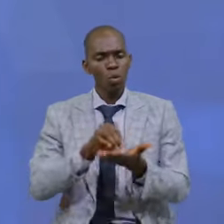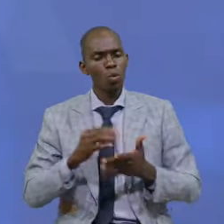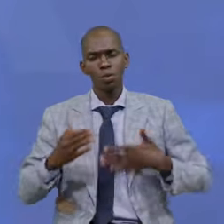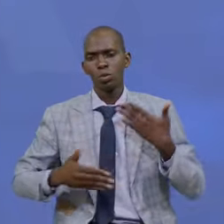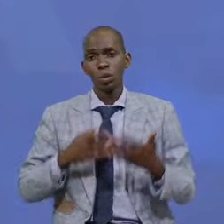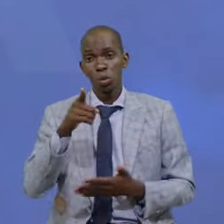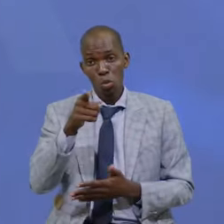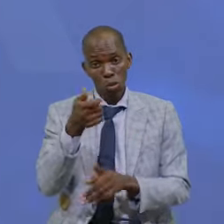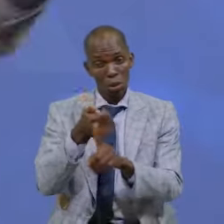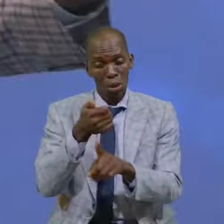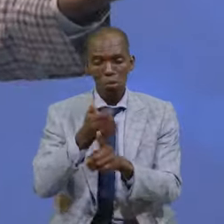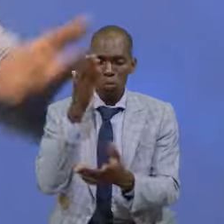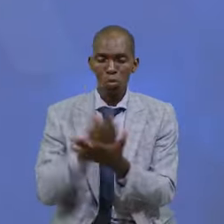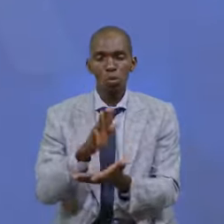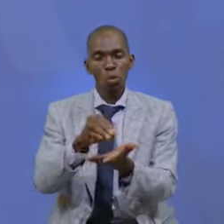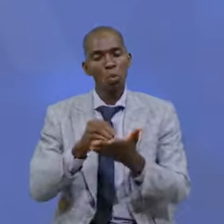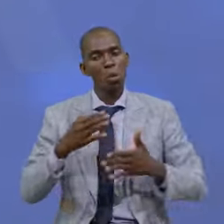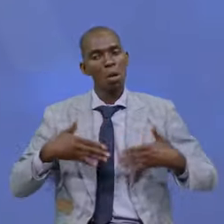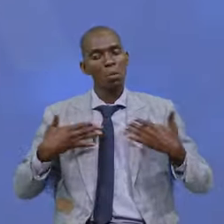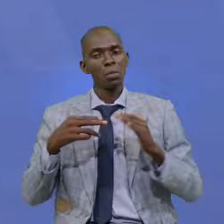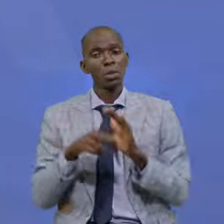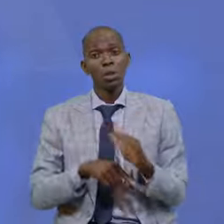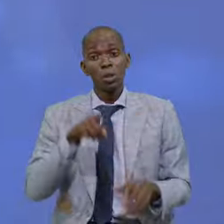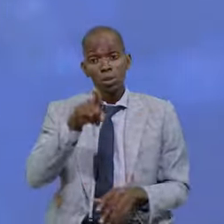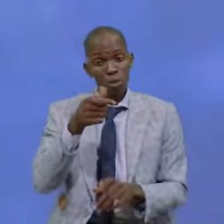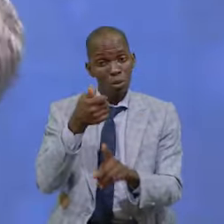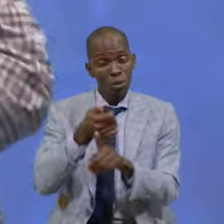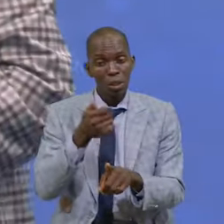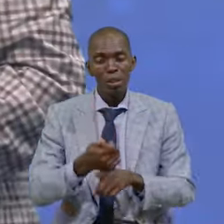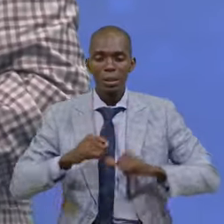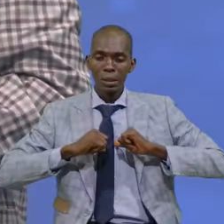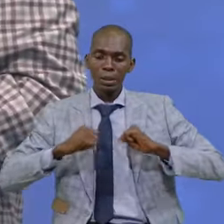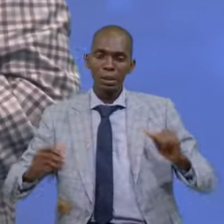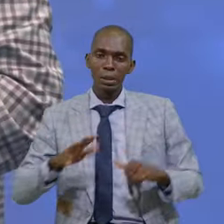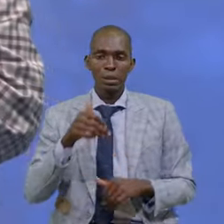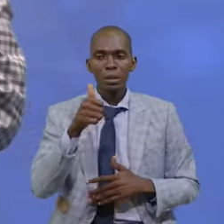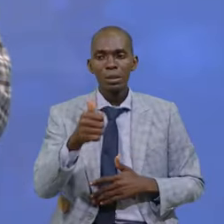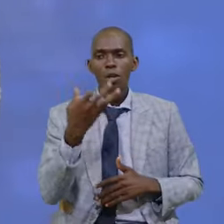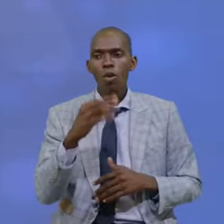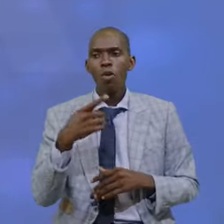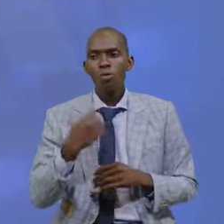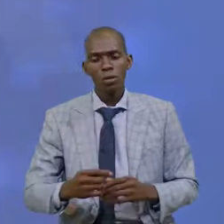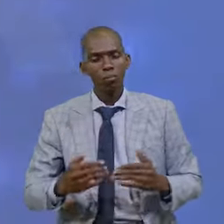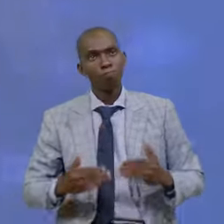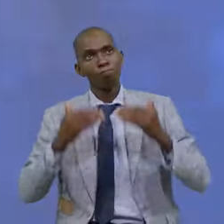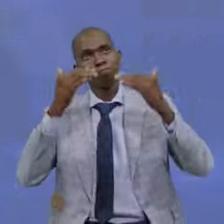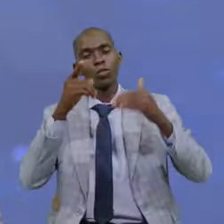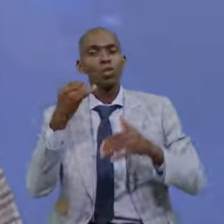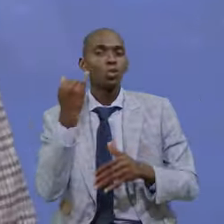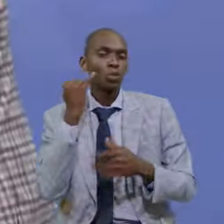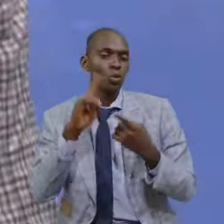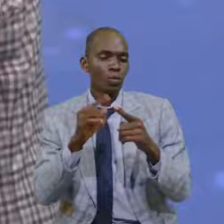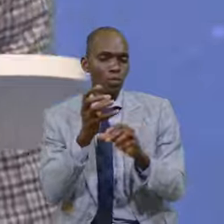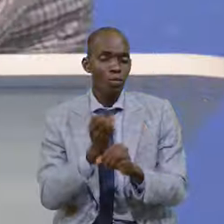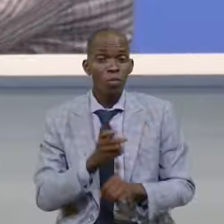own happiness. You are the one depriving yourself of the promotion you ought to have. You are the